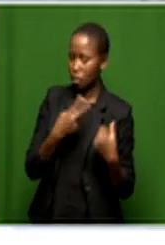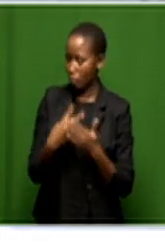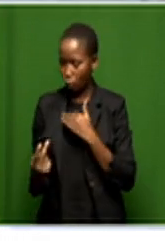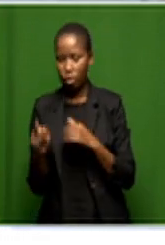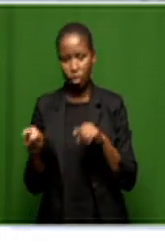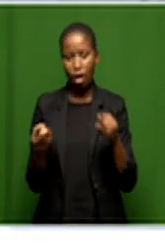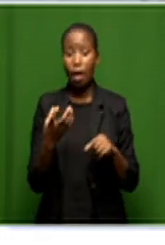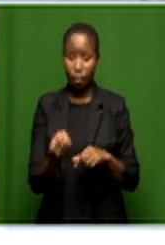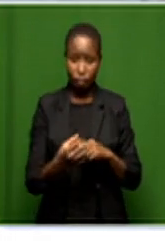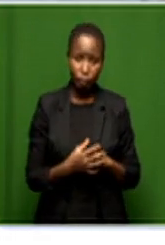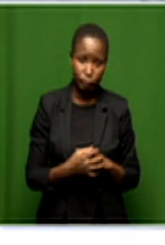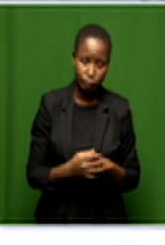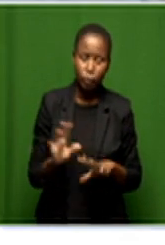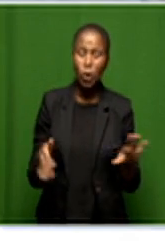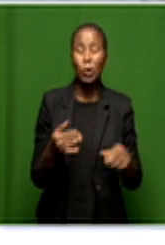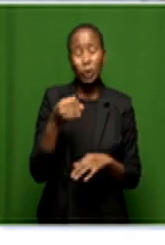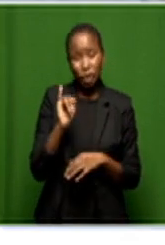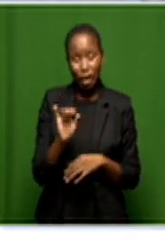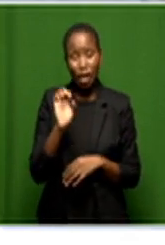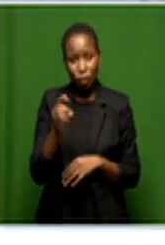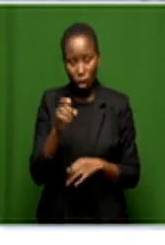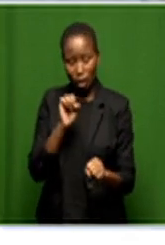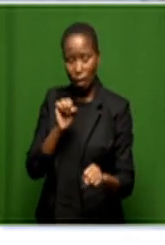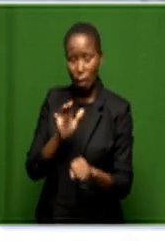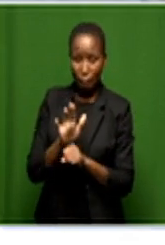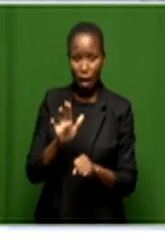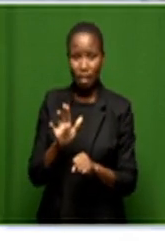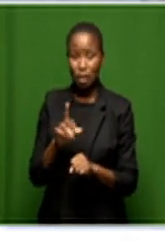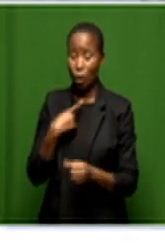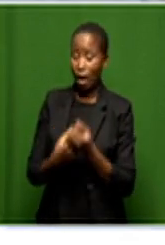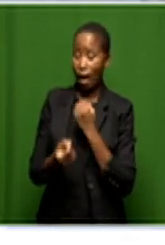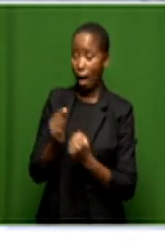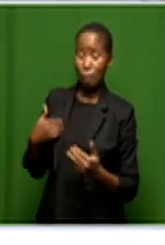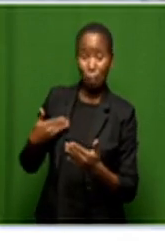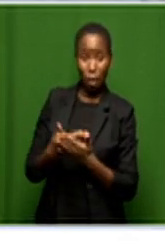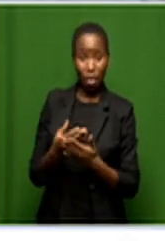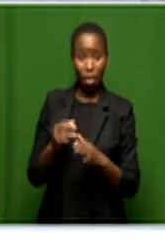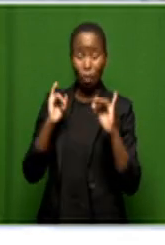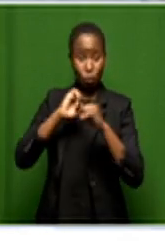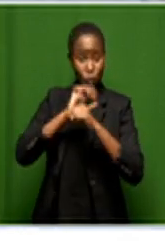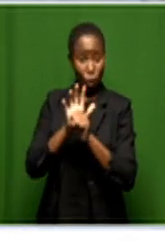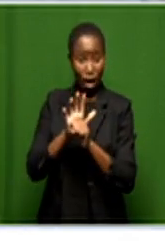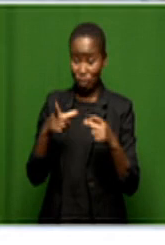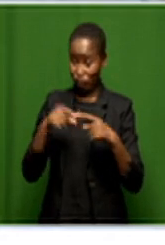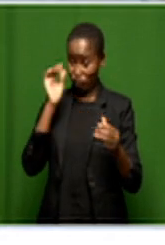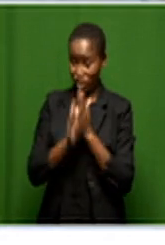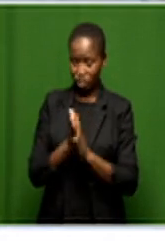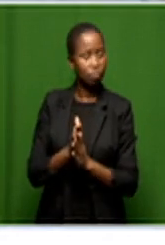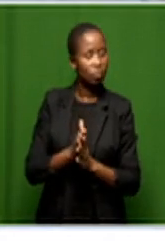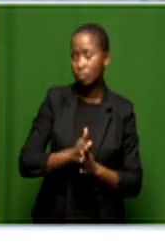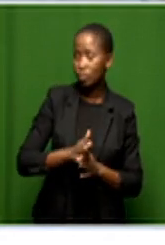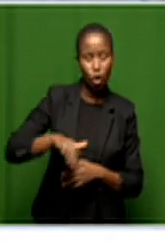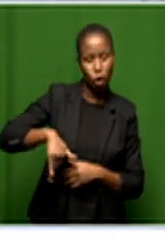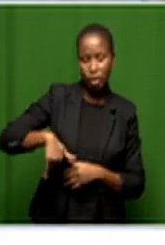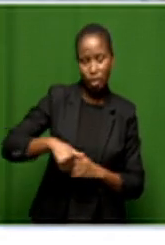sides. We are still telling, the impact and the consequence of the pandemic. It's not yet over. So it's almost like a rolling basis,